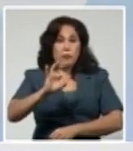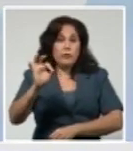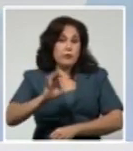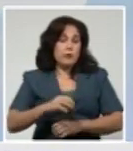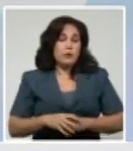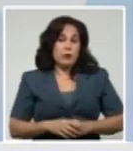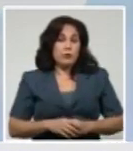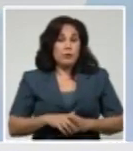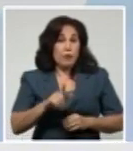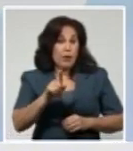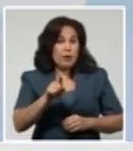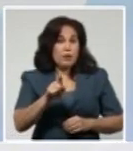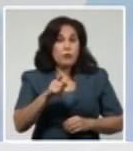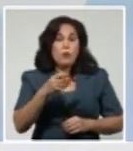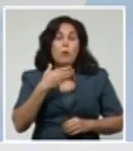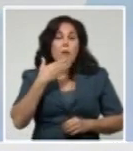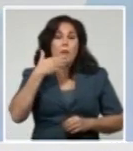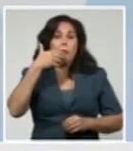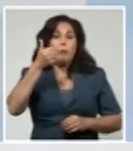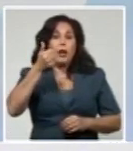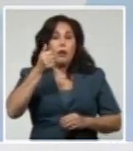these, 285, or